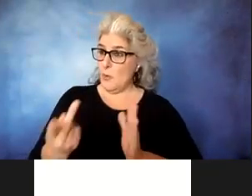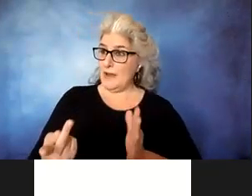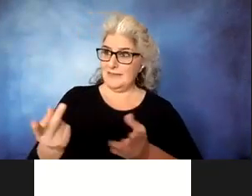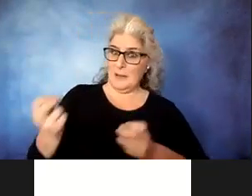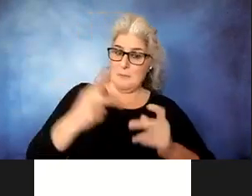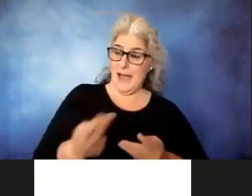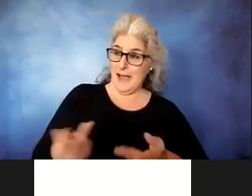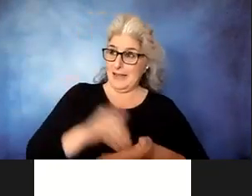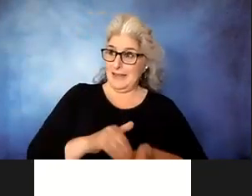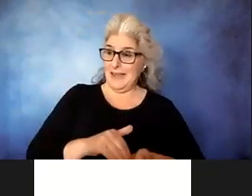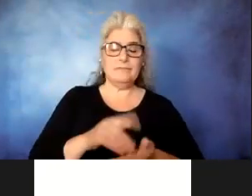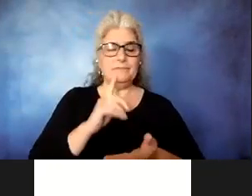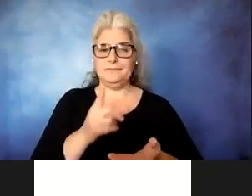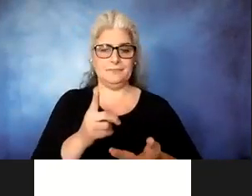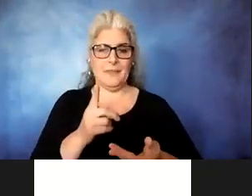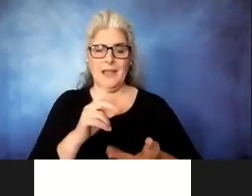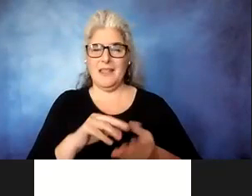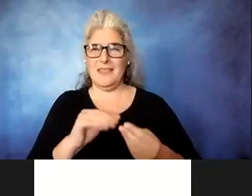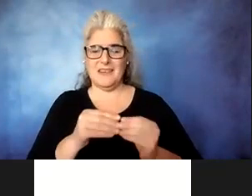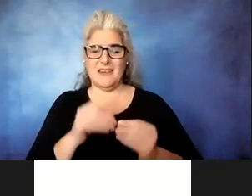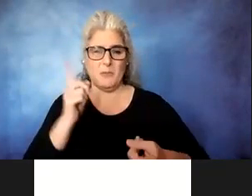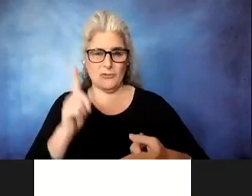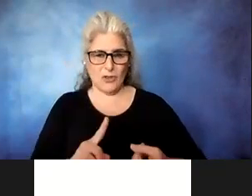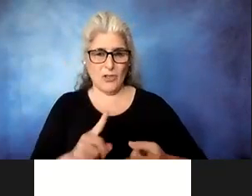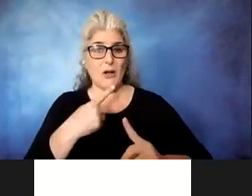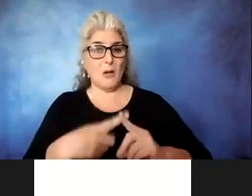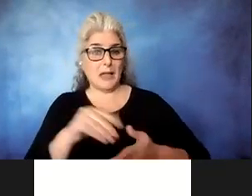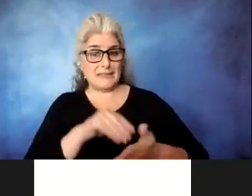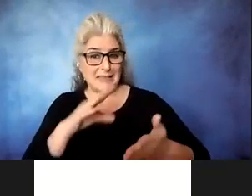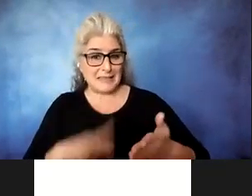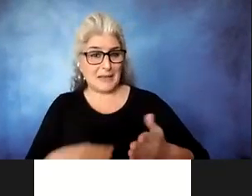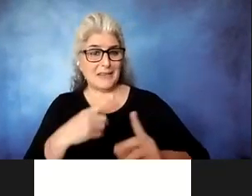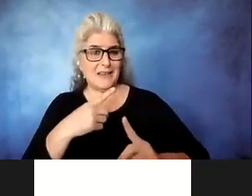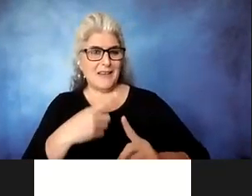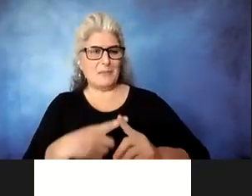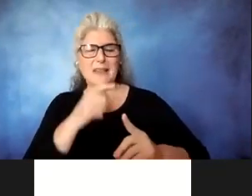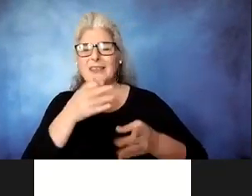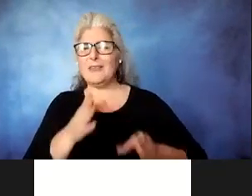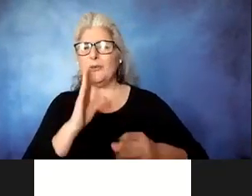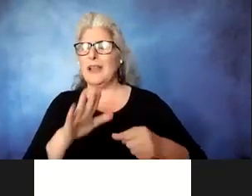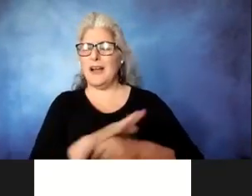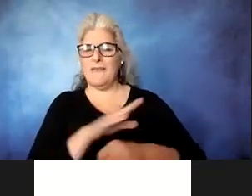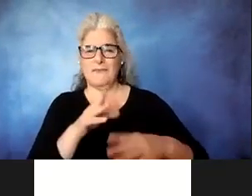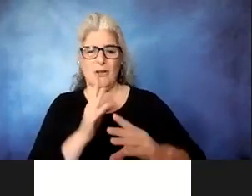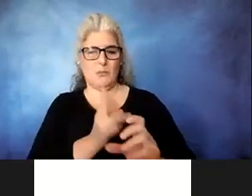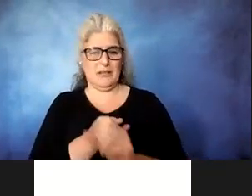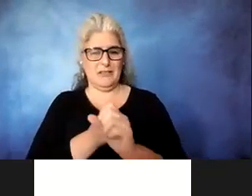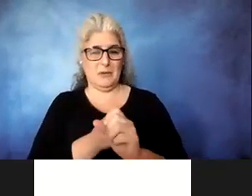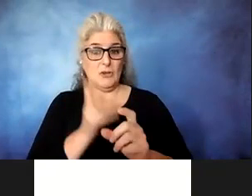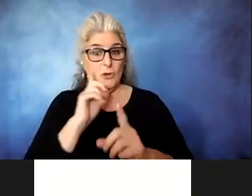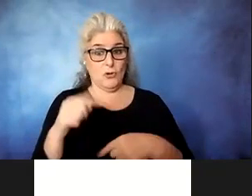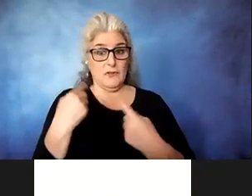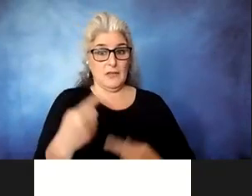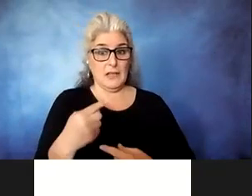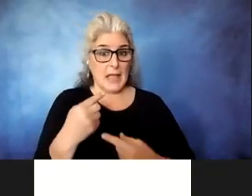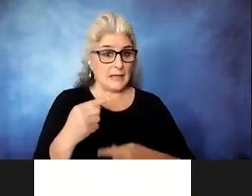participation. So on the point about being expensive, over the last 20 years, there have been 5 runoff elections. So they don't happen